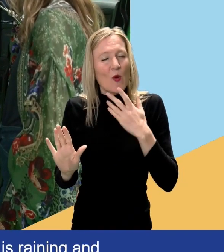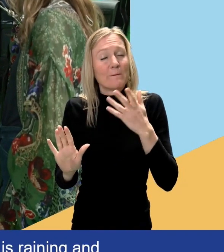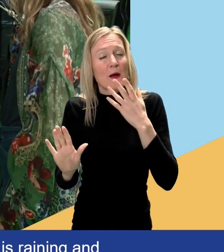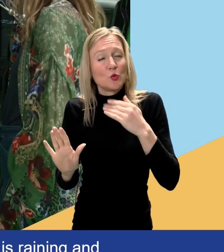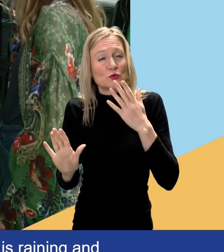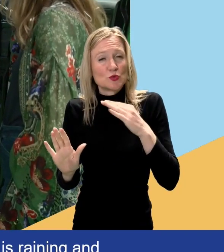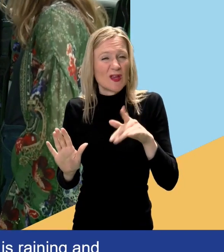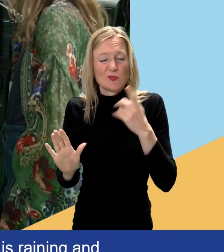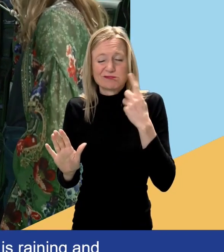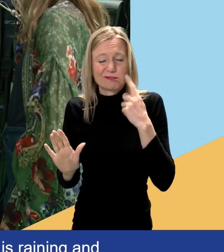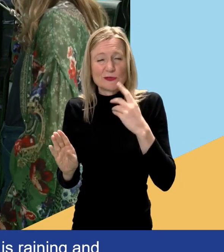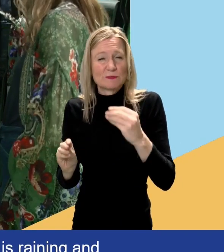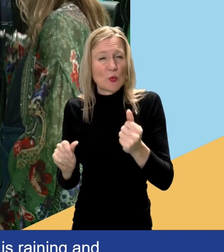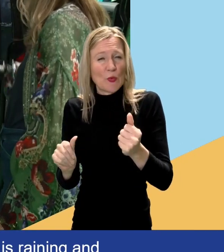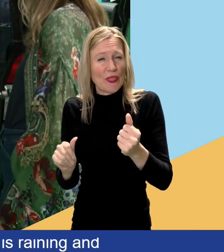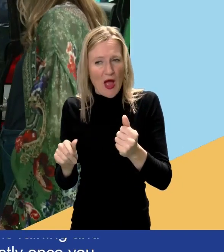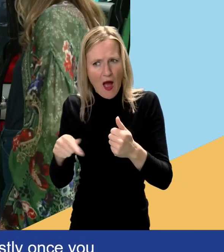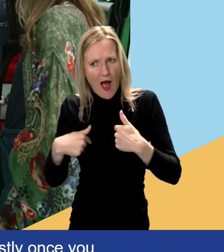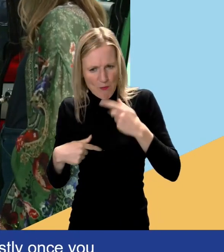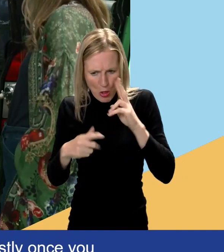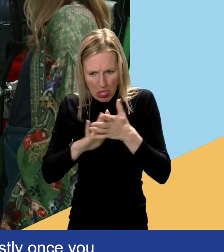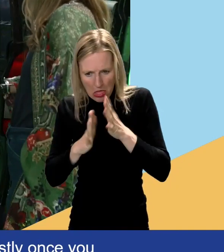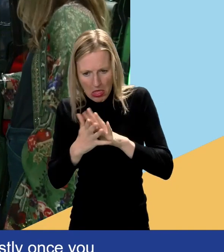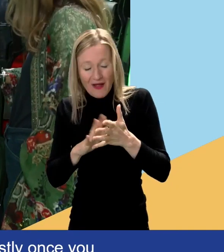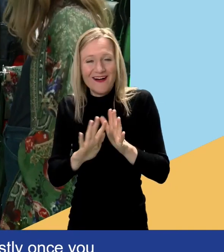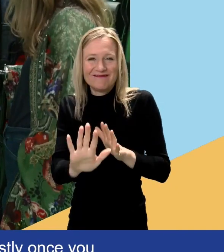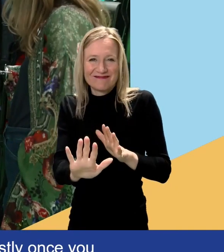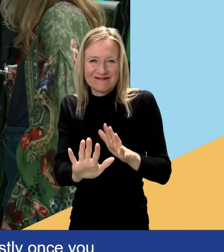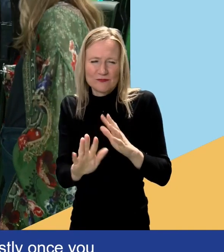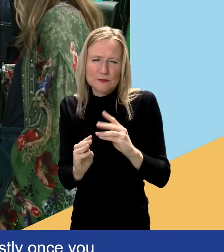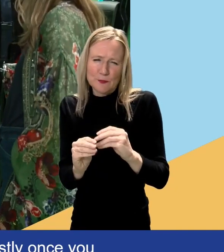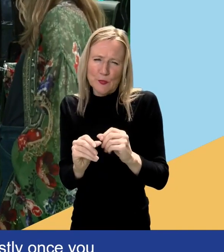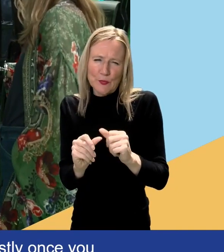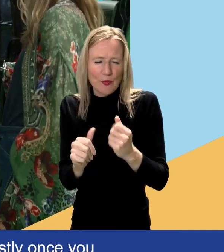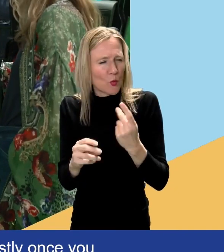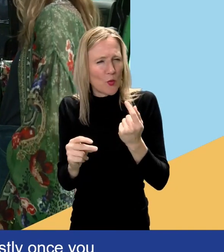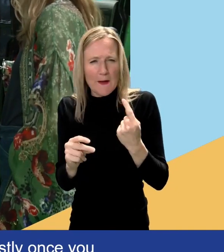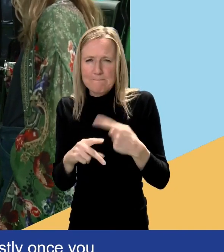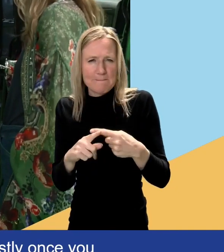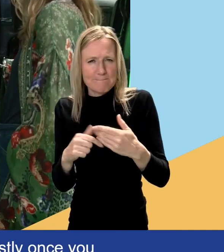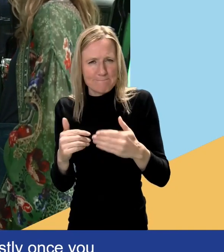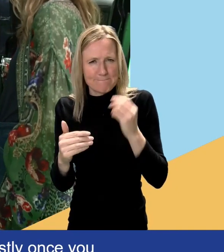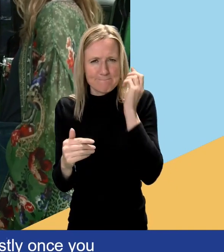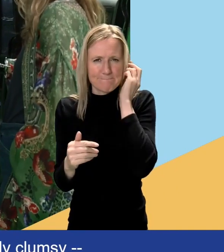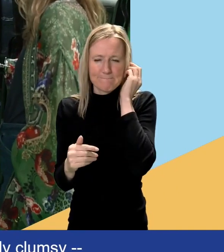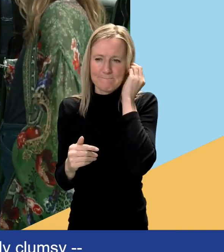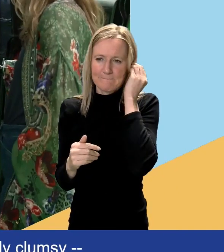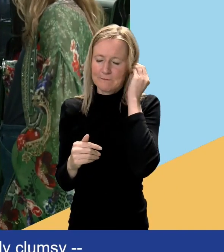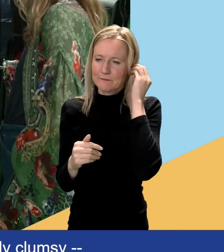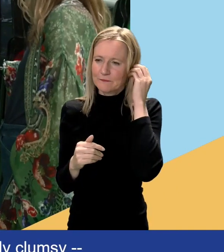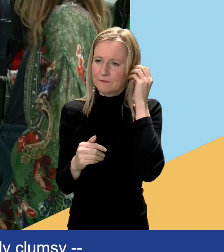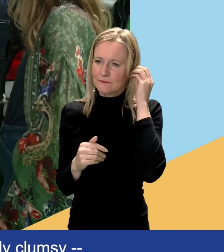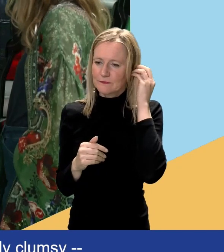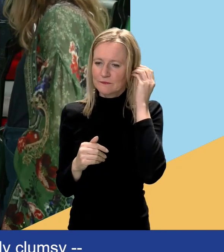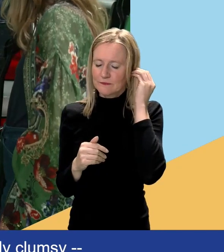the system, I've made it look really clumsy. Once you get used to using the system, it will become quite a quick thing for you to do once you kind of build confidence and get used